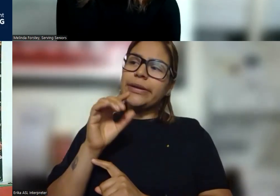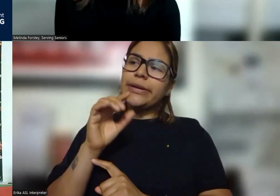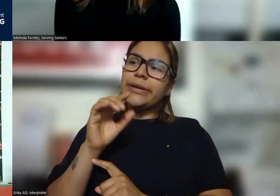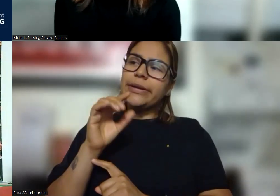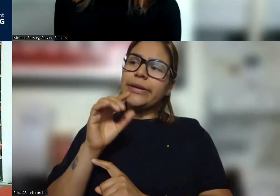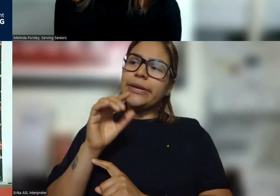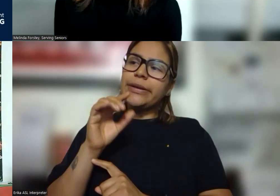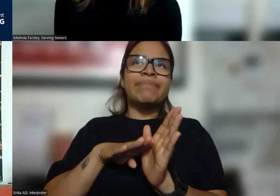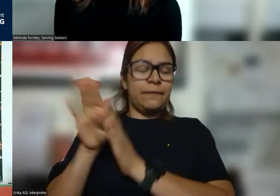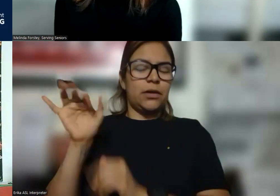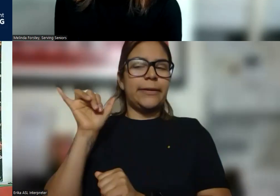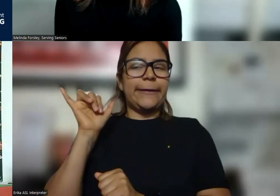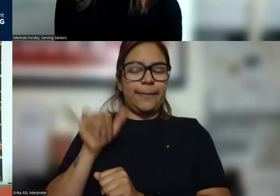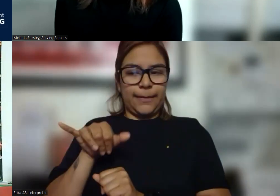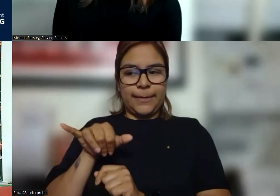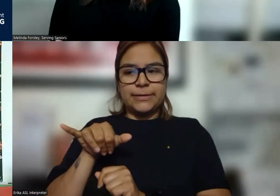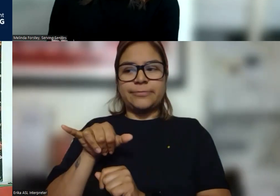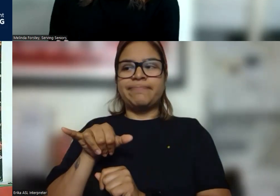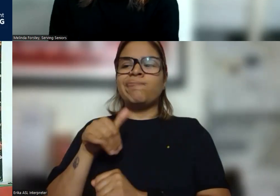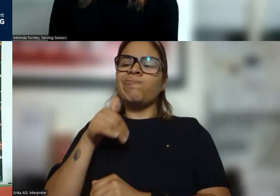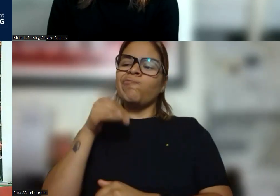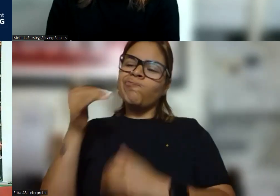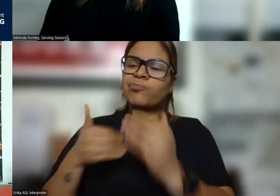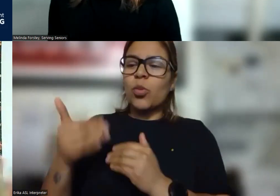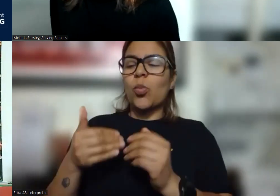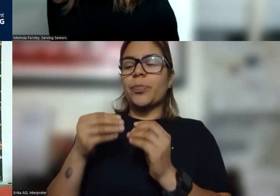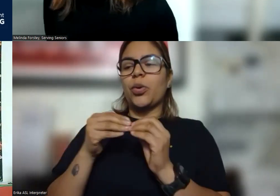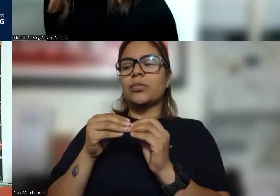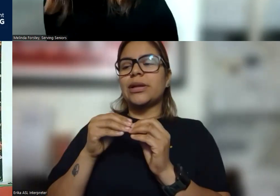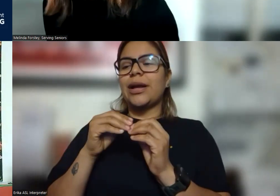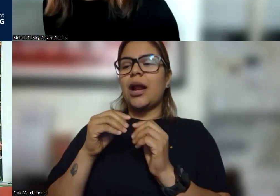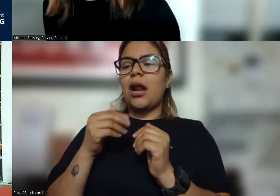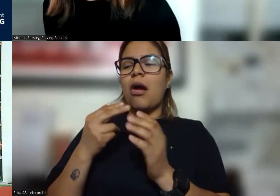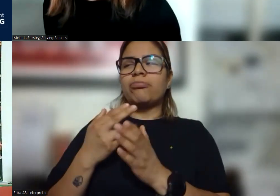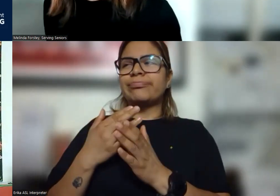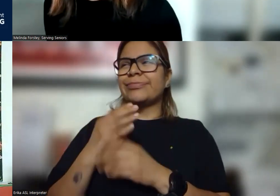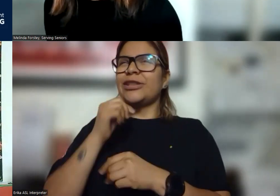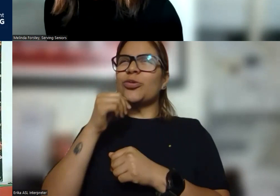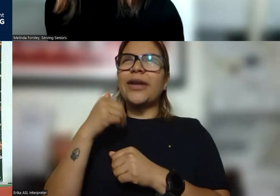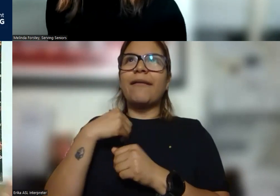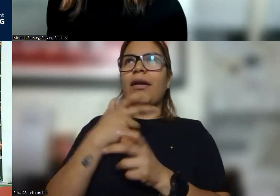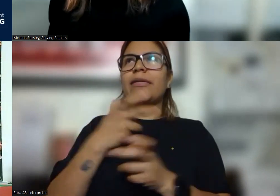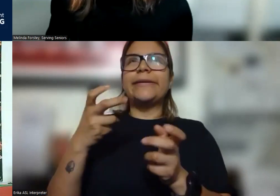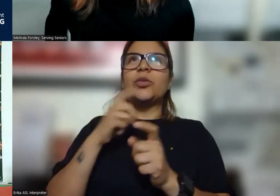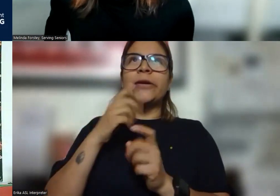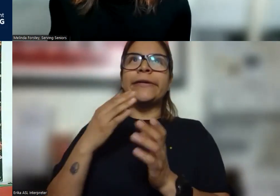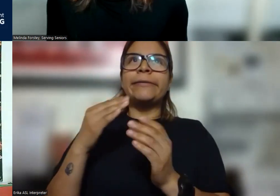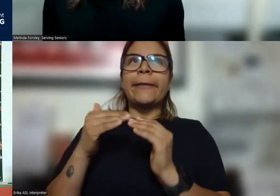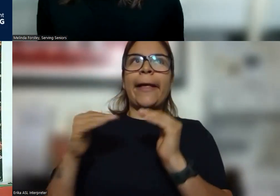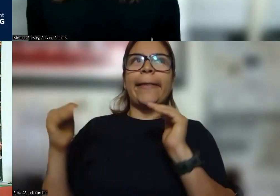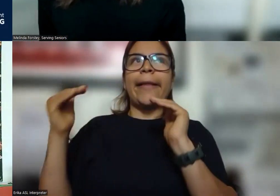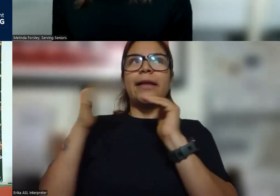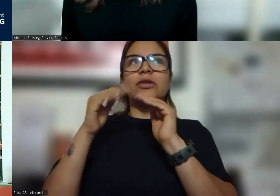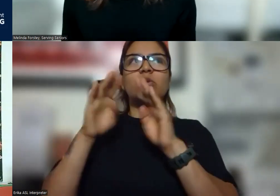now, and there's nothing that I've done at that level that has like yet opened a door